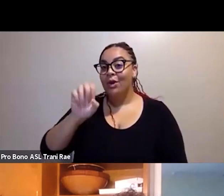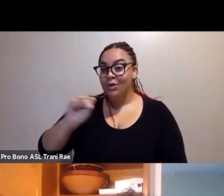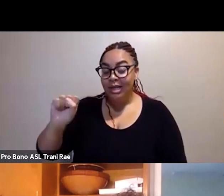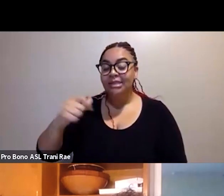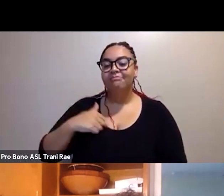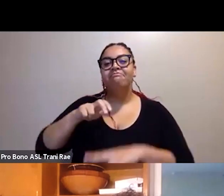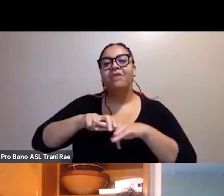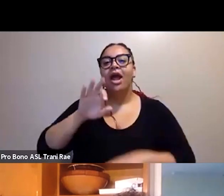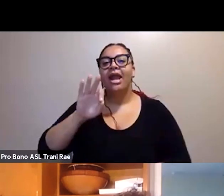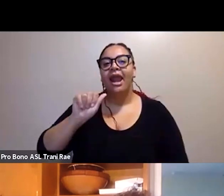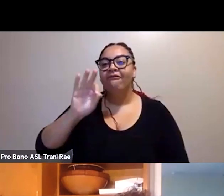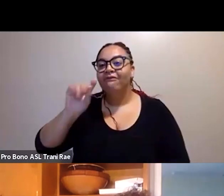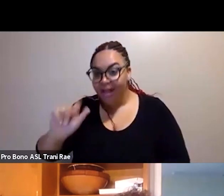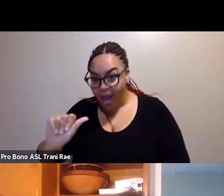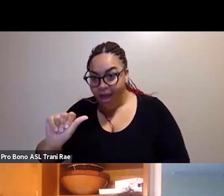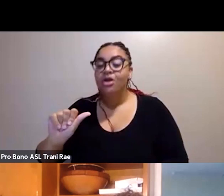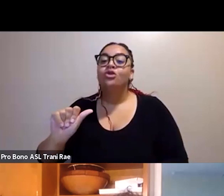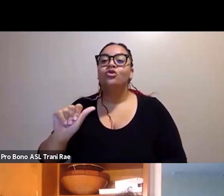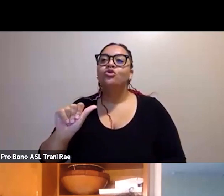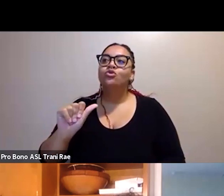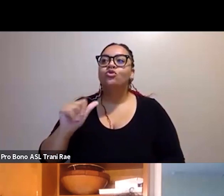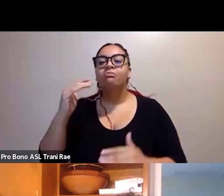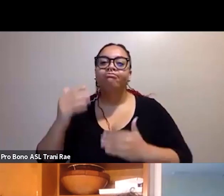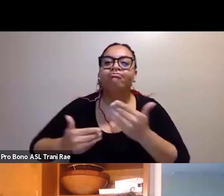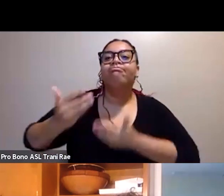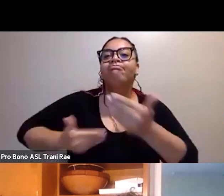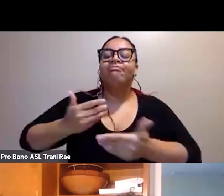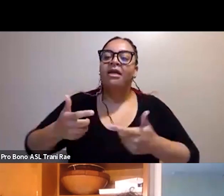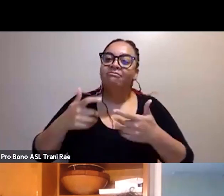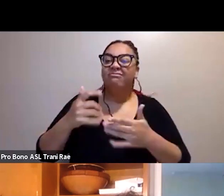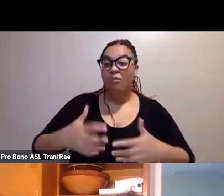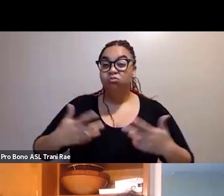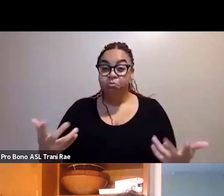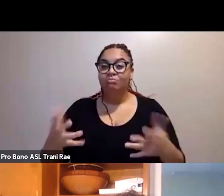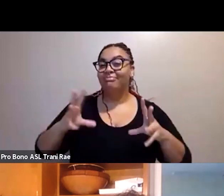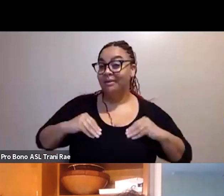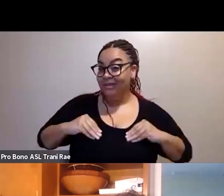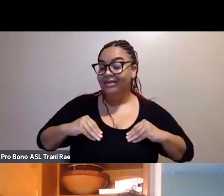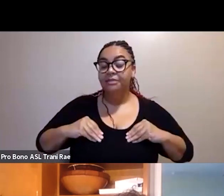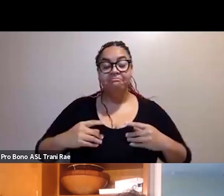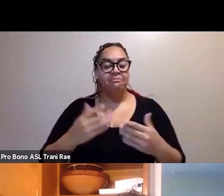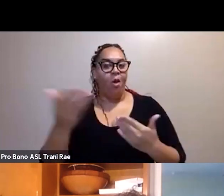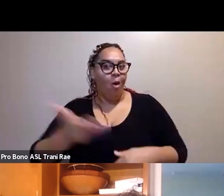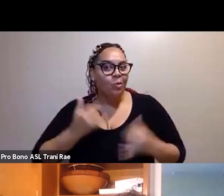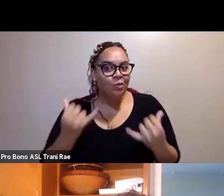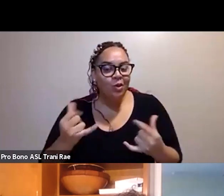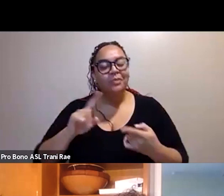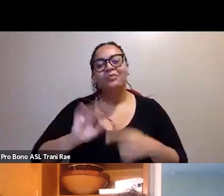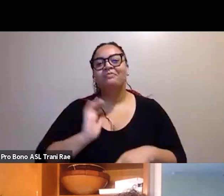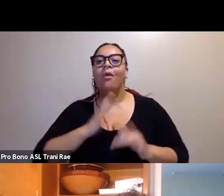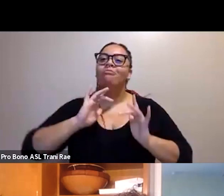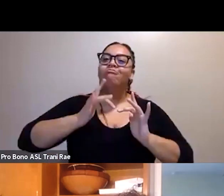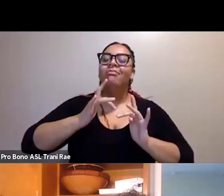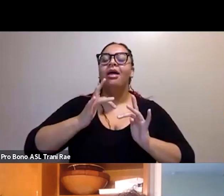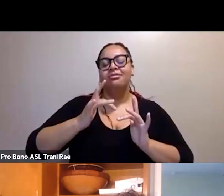National Association to Advance Fat Acceptance. And welcome to today's episode of the NAAFA Webinar Series. We